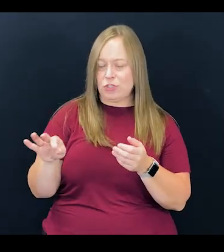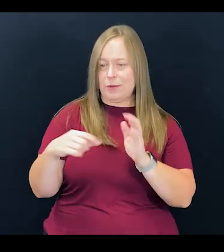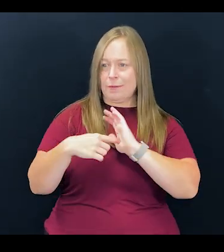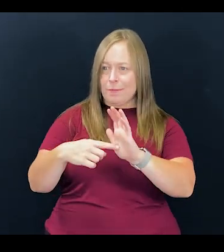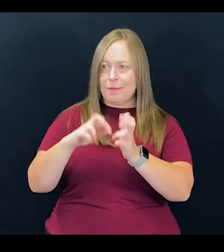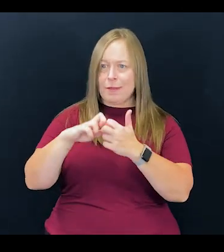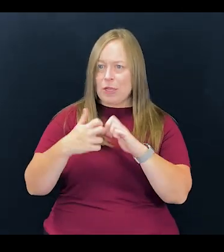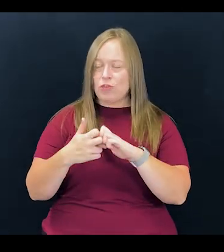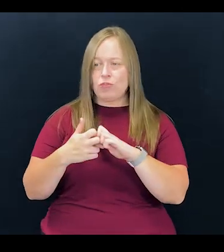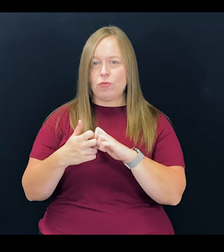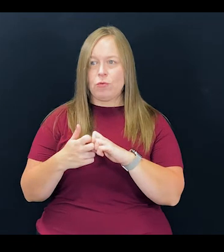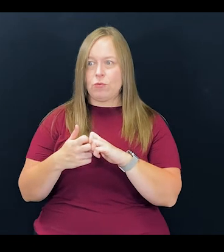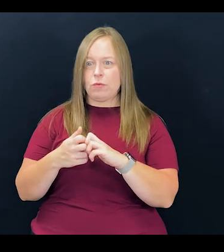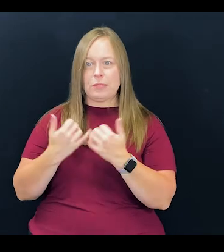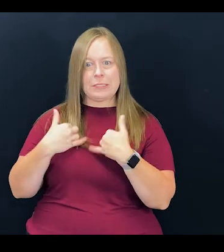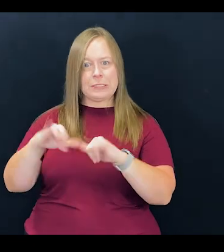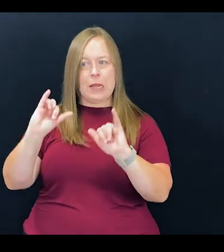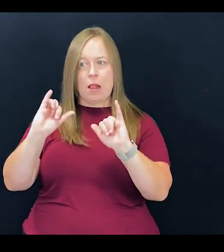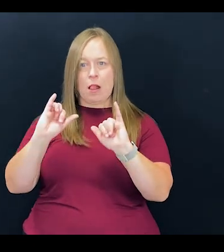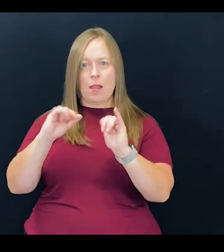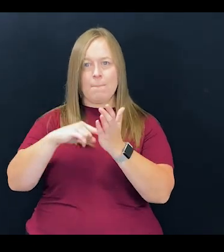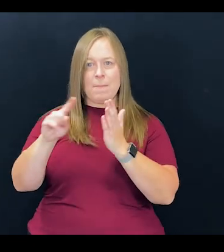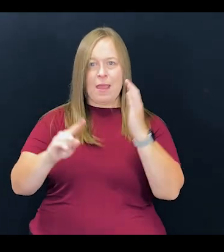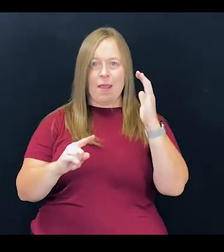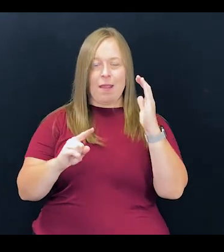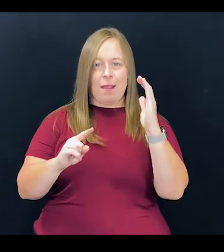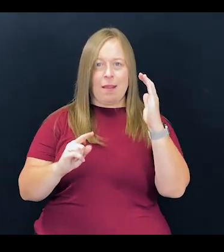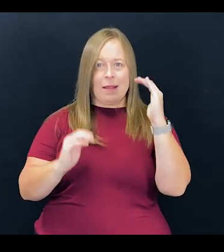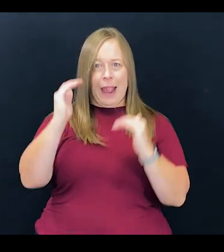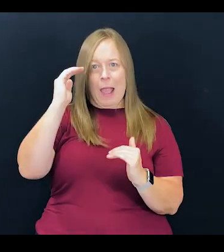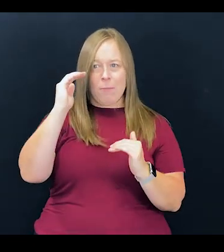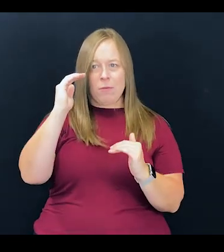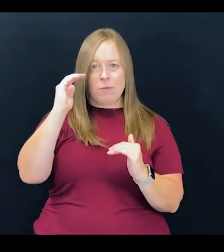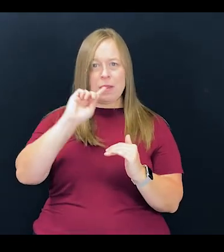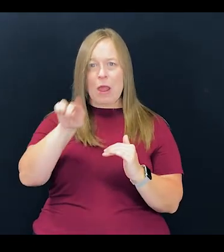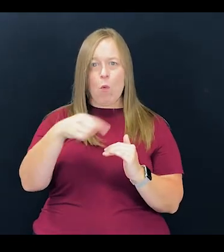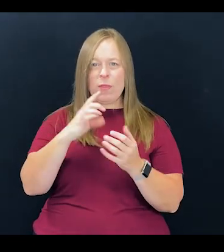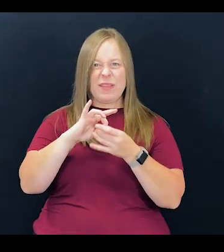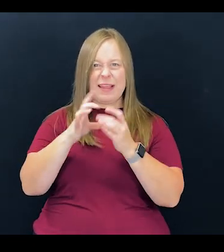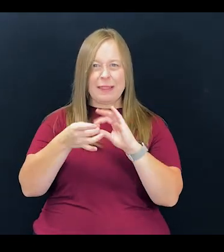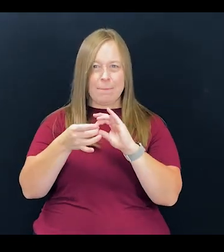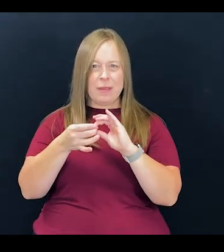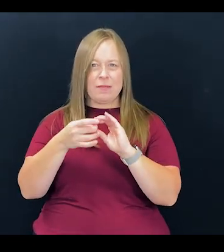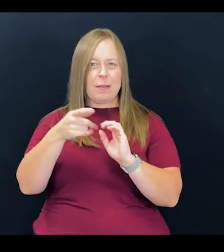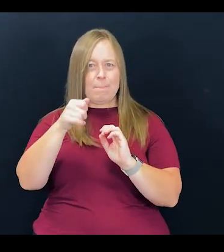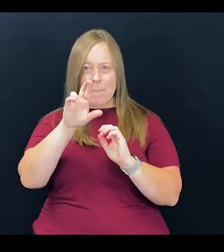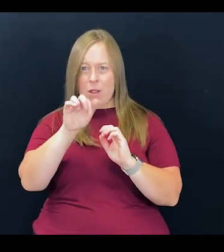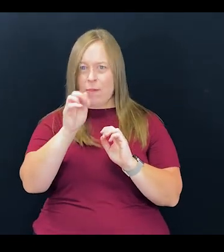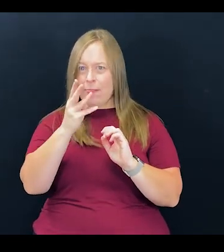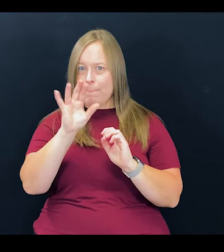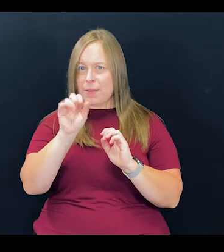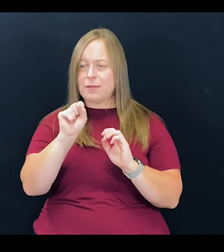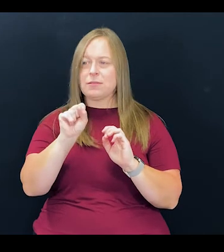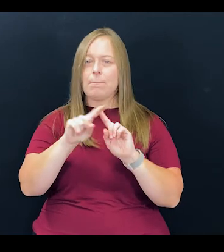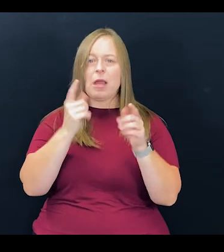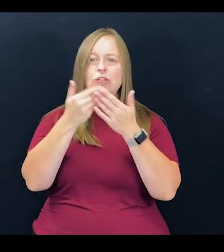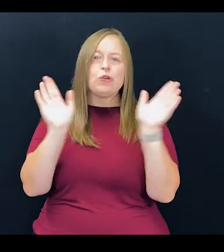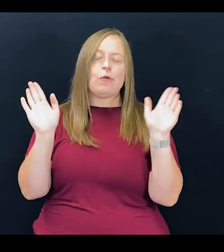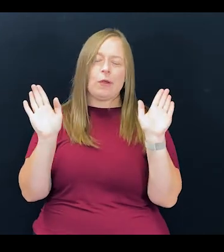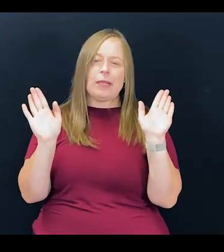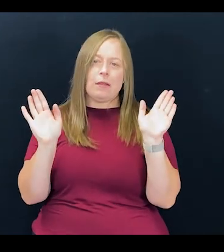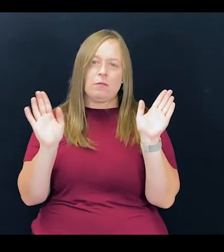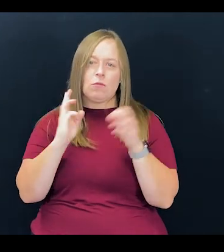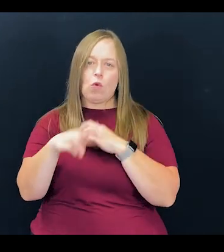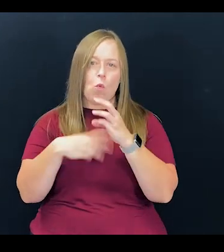an outdated issue. However, we still have a pay gap, not only with Olympians and Paralympics, but